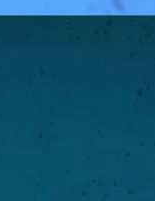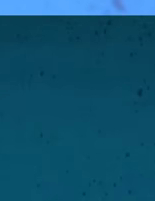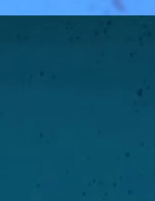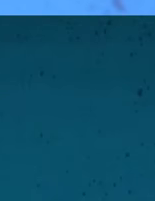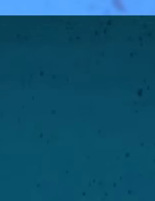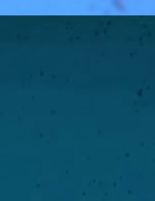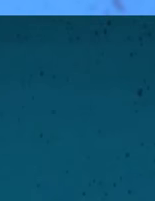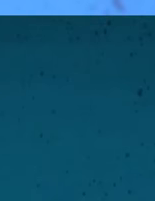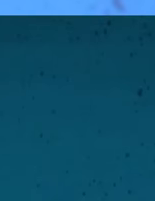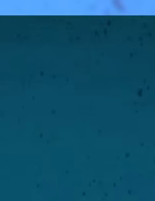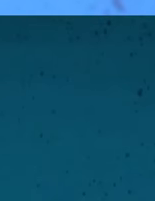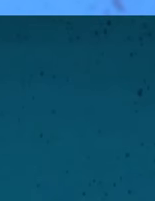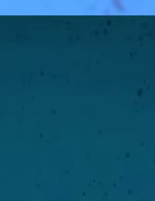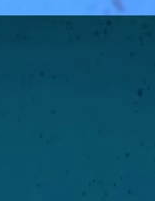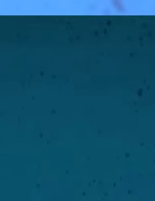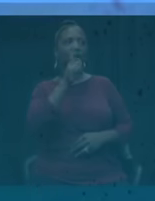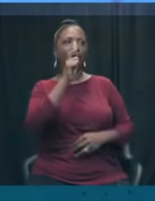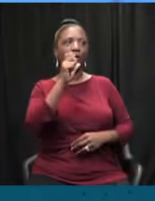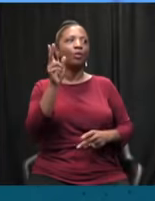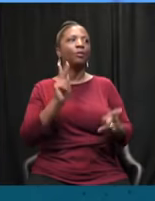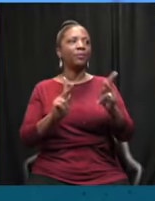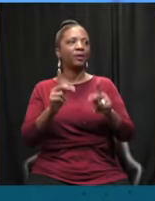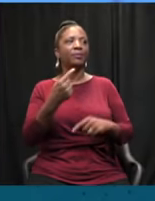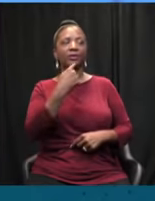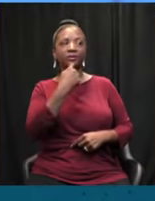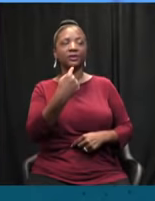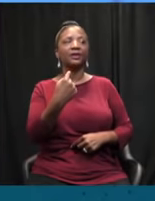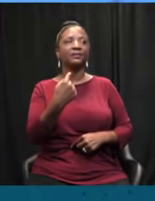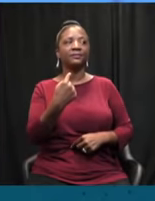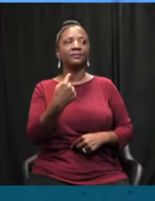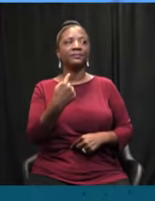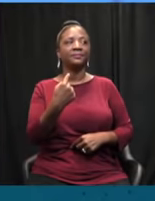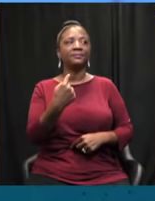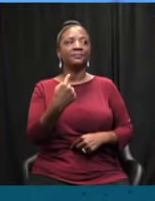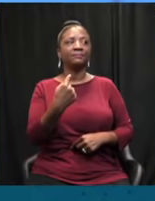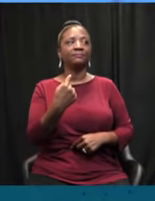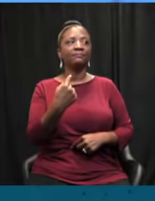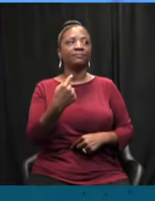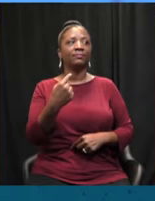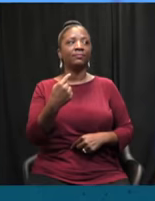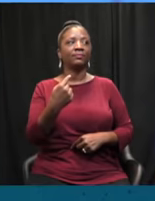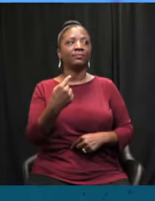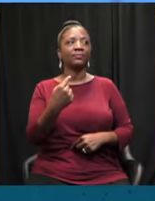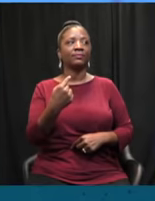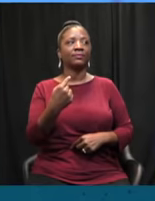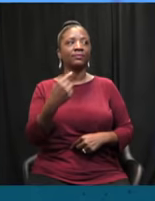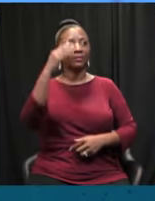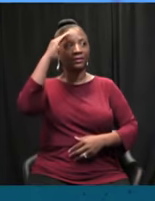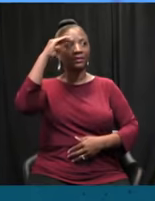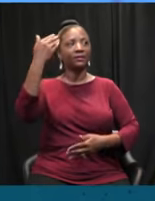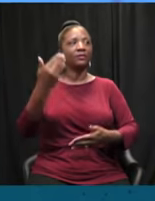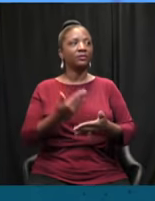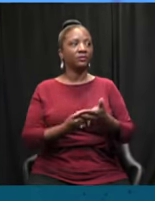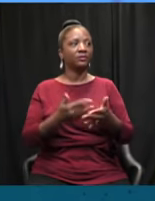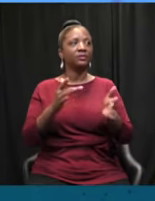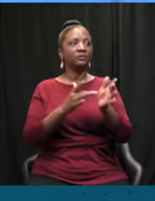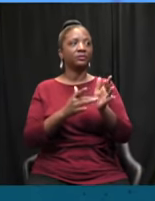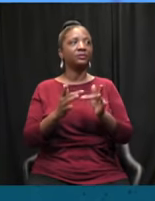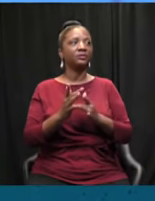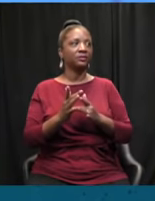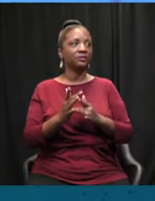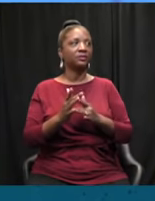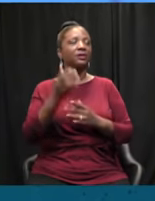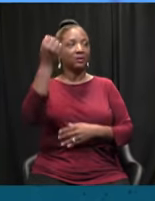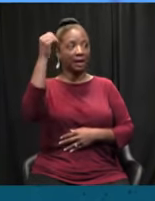people say the Son of Man is?" And they replied, "Some say John the Baptist, others say